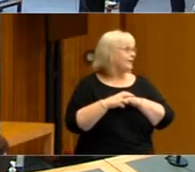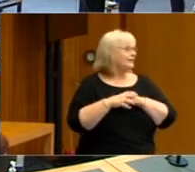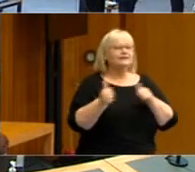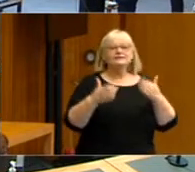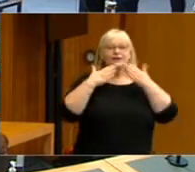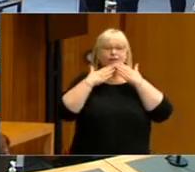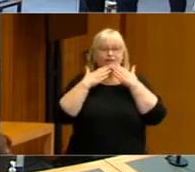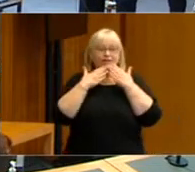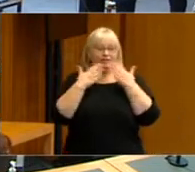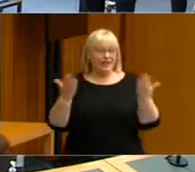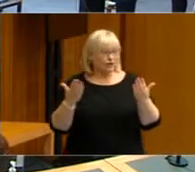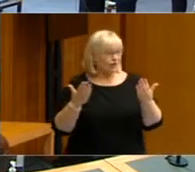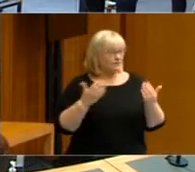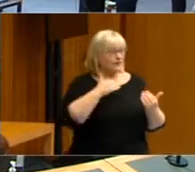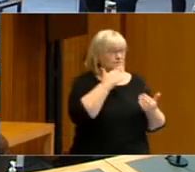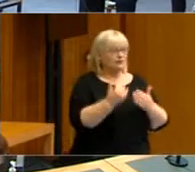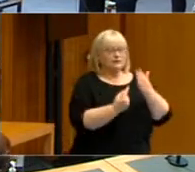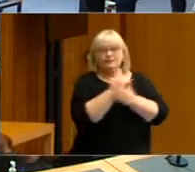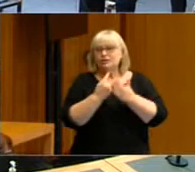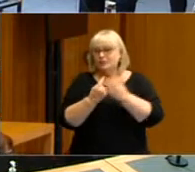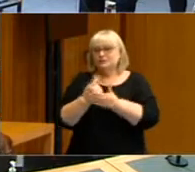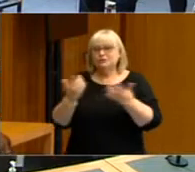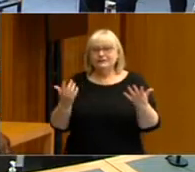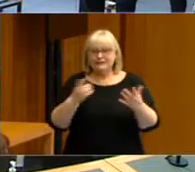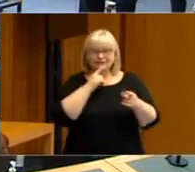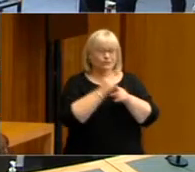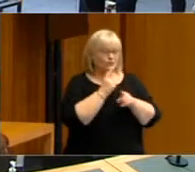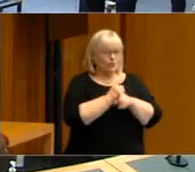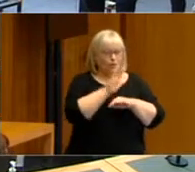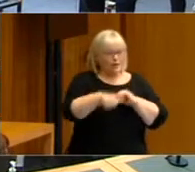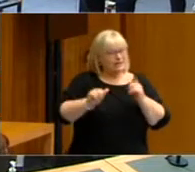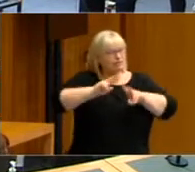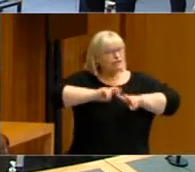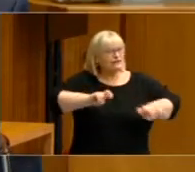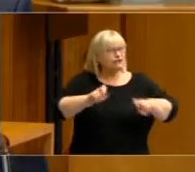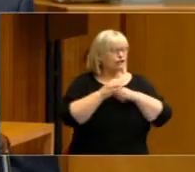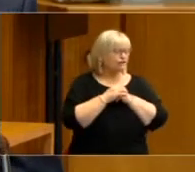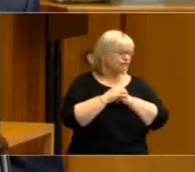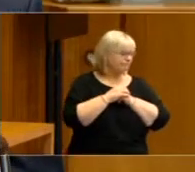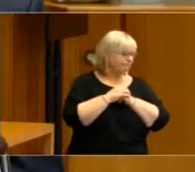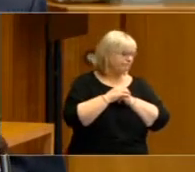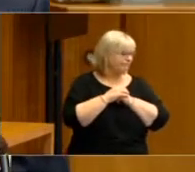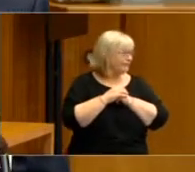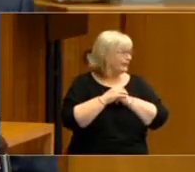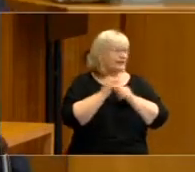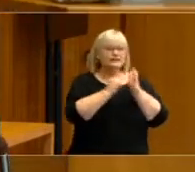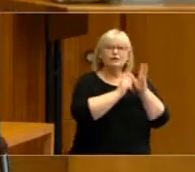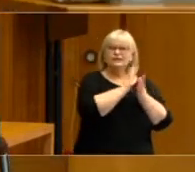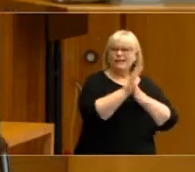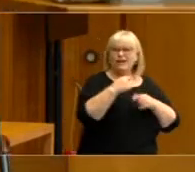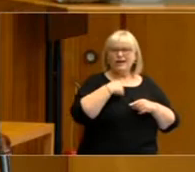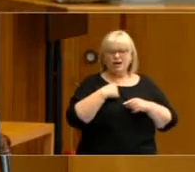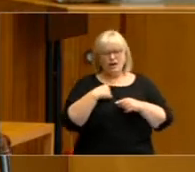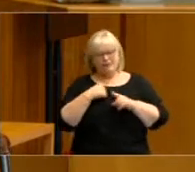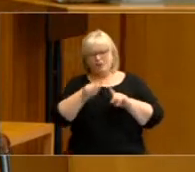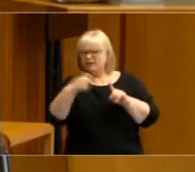Well, thank you very much, and thank you very much for the opportunity to talk about this research. What Sarah and I'll do in the next